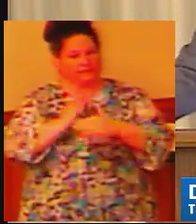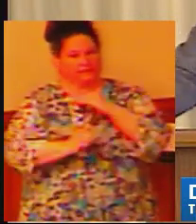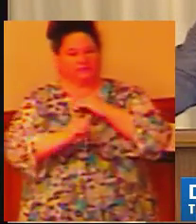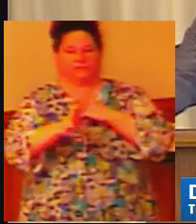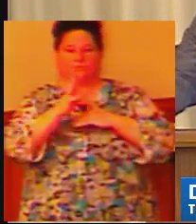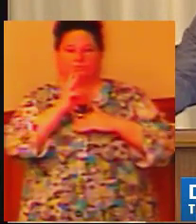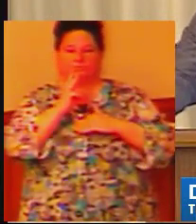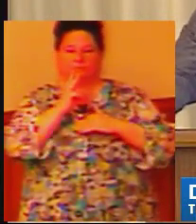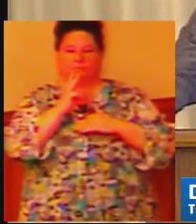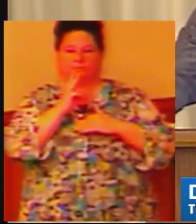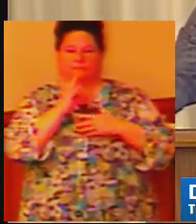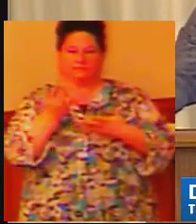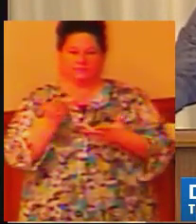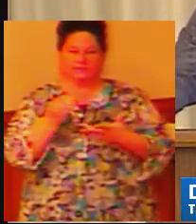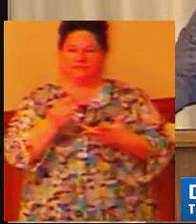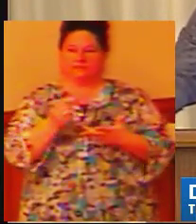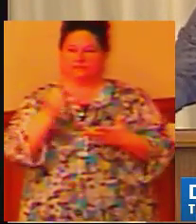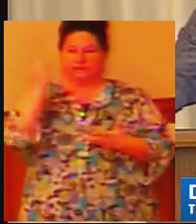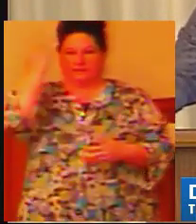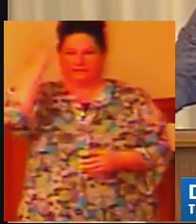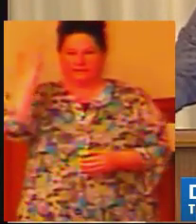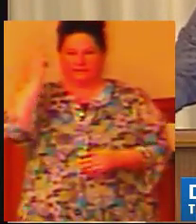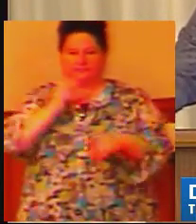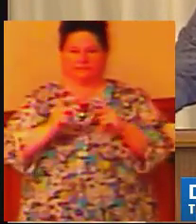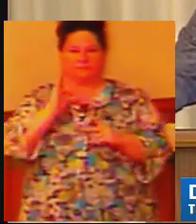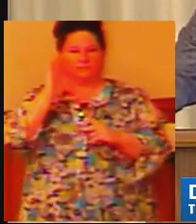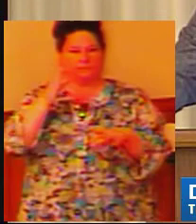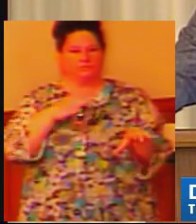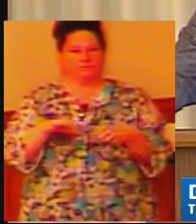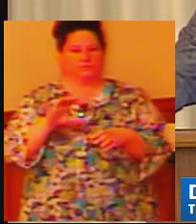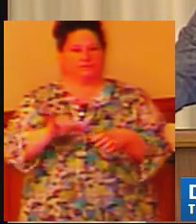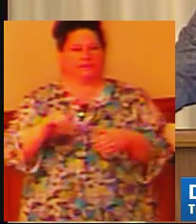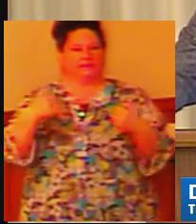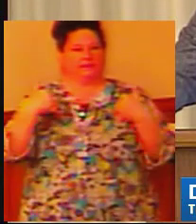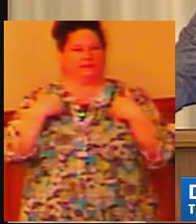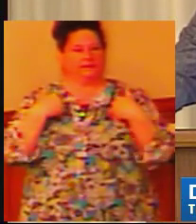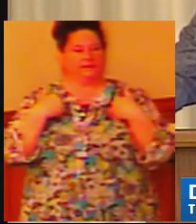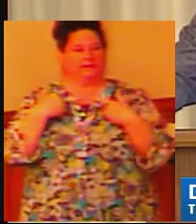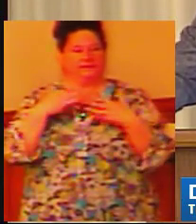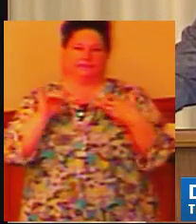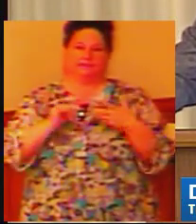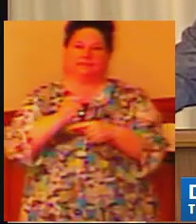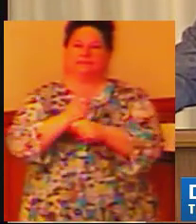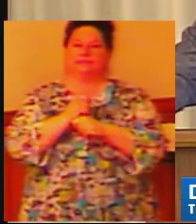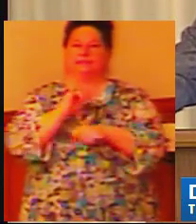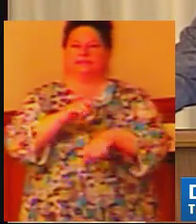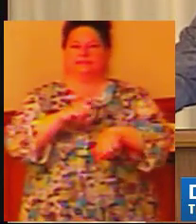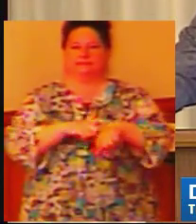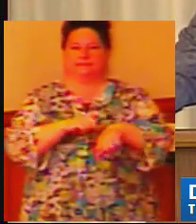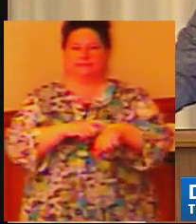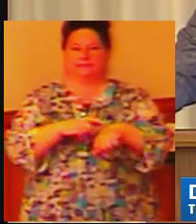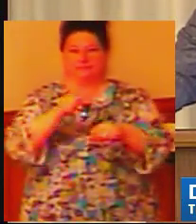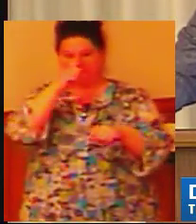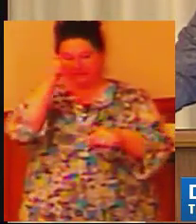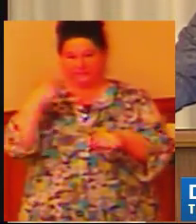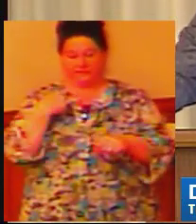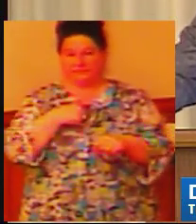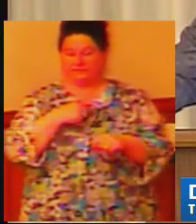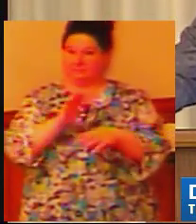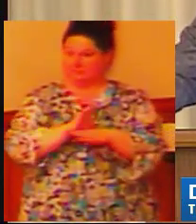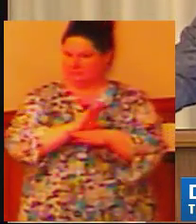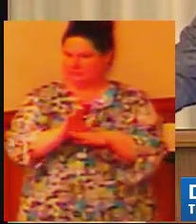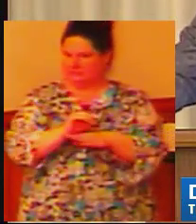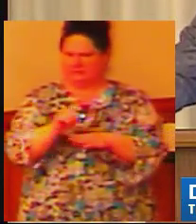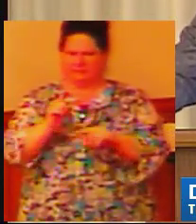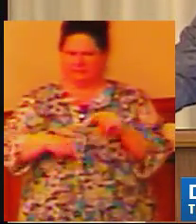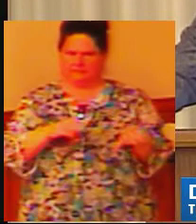So the idea that people would do that and have that take that time, because obviously we're busy, you know. I